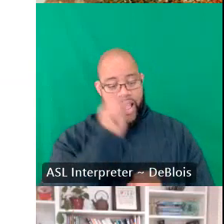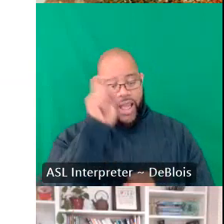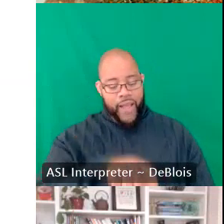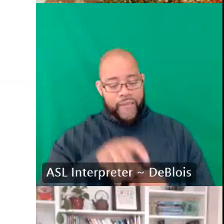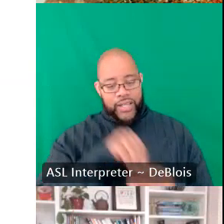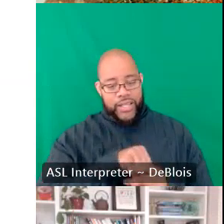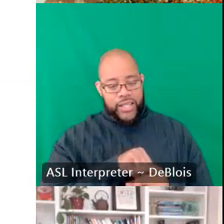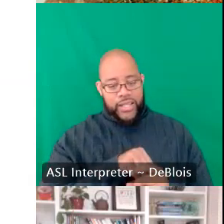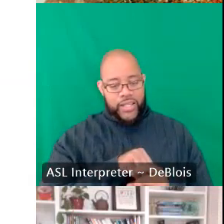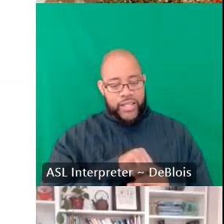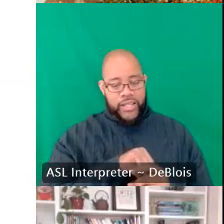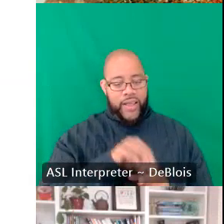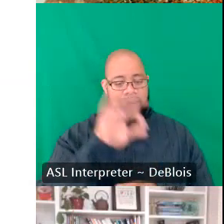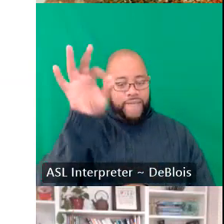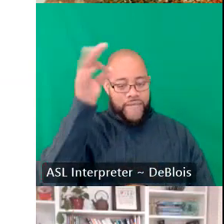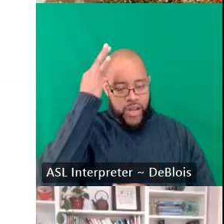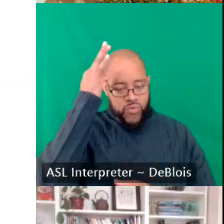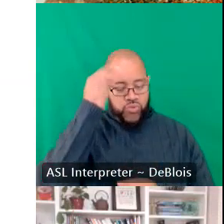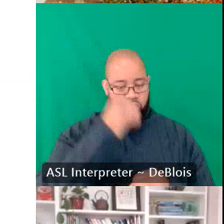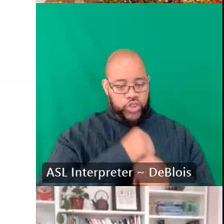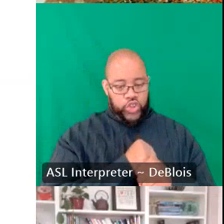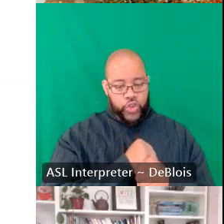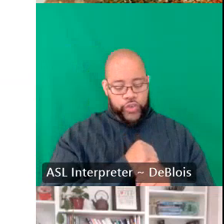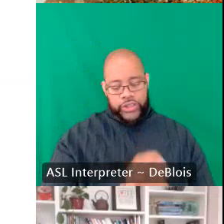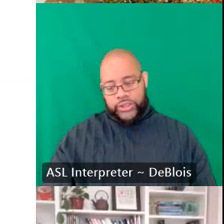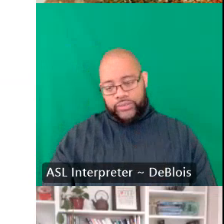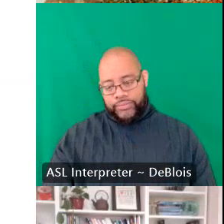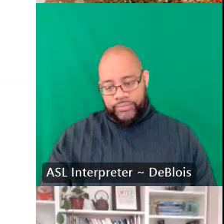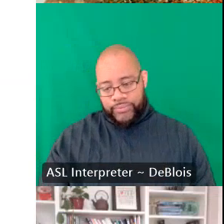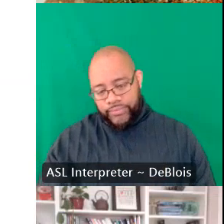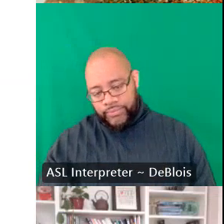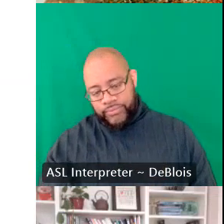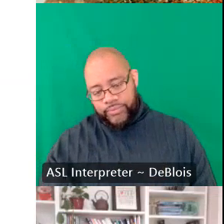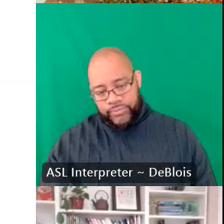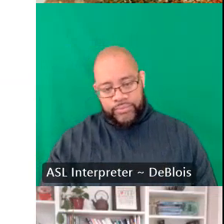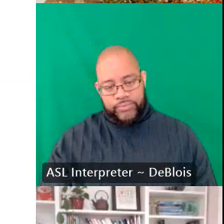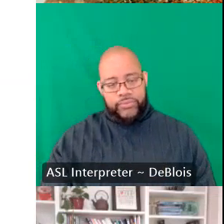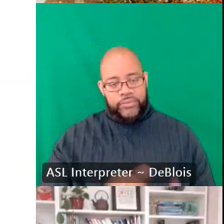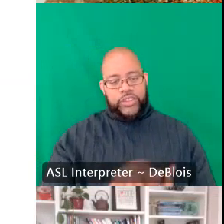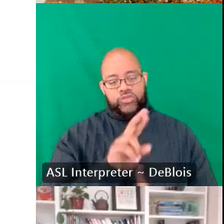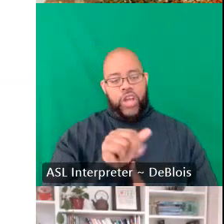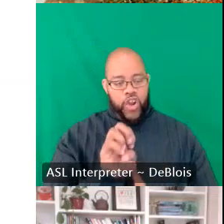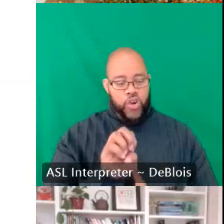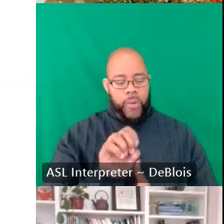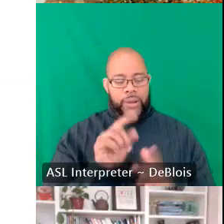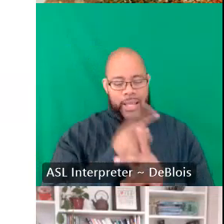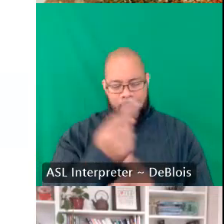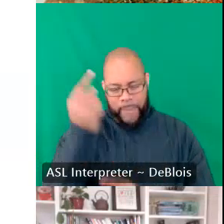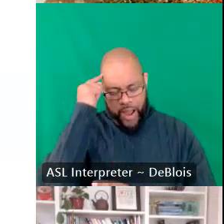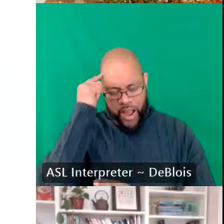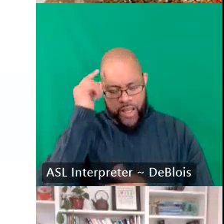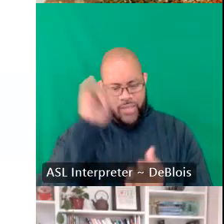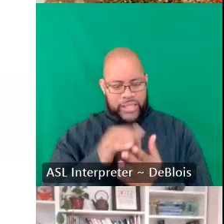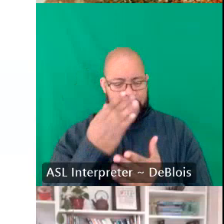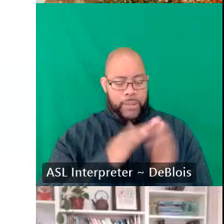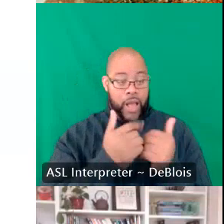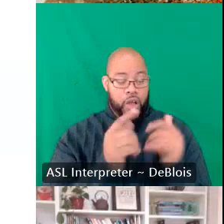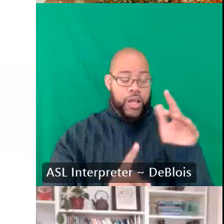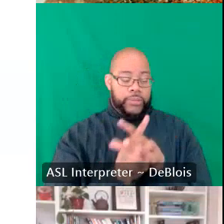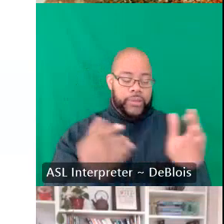federal securities. So that's it. That is very rare, but just keep that in mind in case somehow it comes